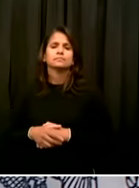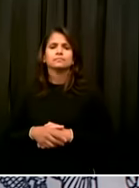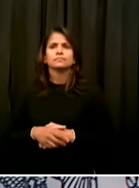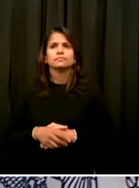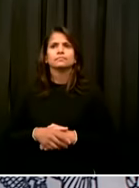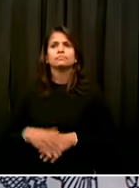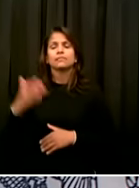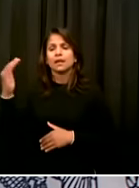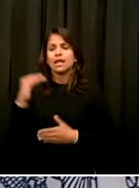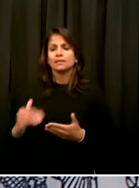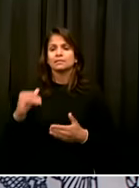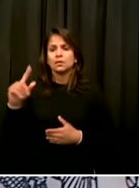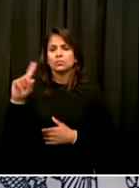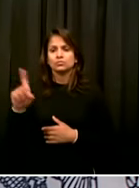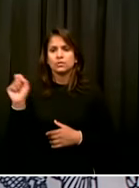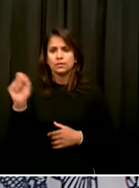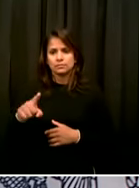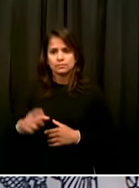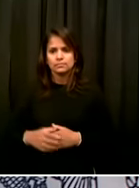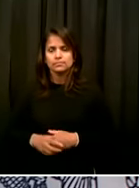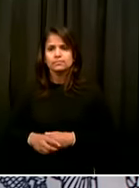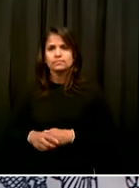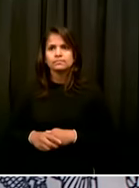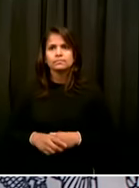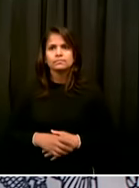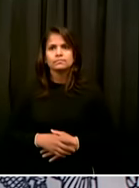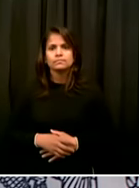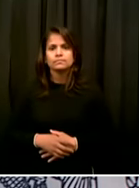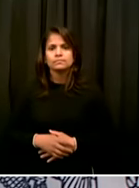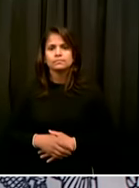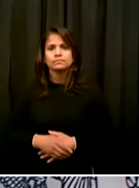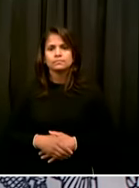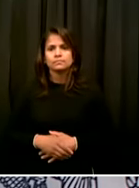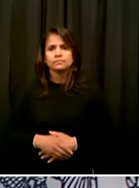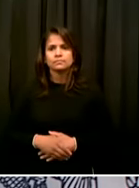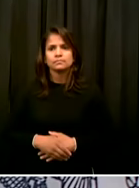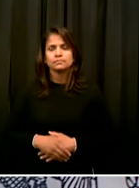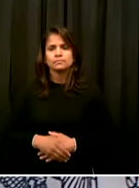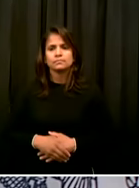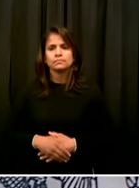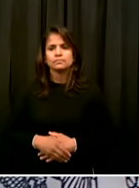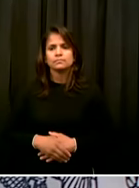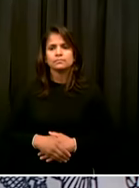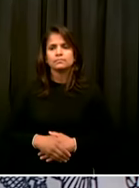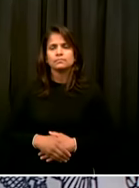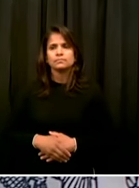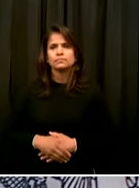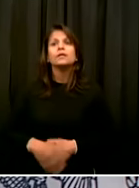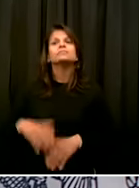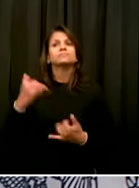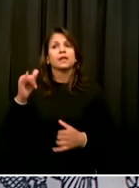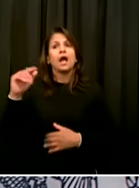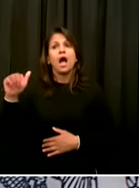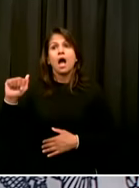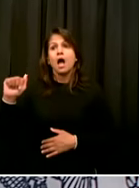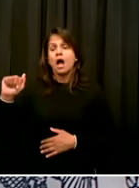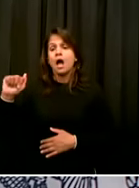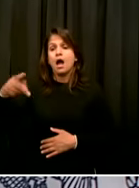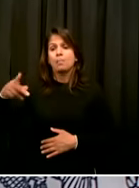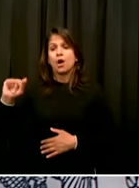about the glut of apartments that are now on the market. I think they're estimating